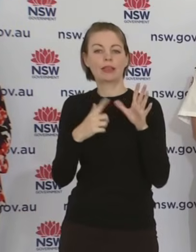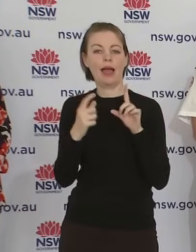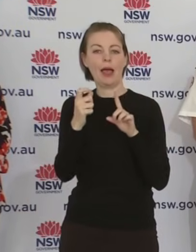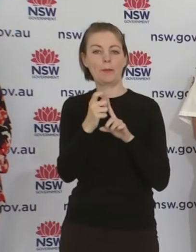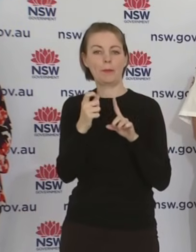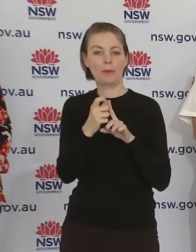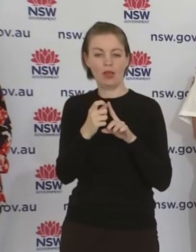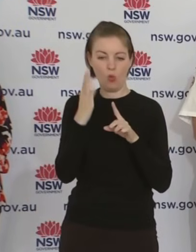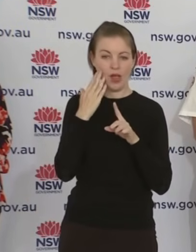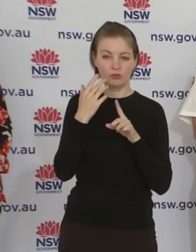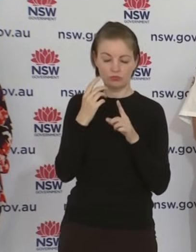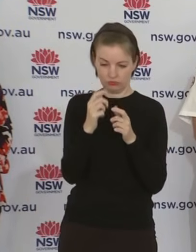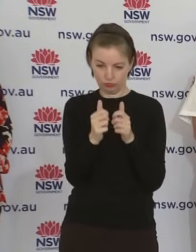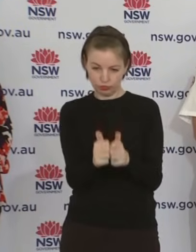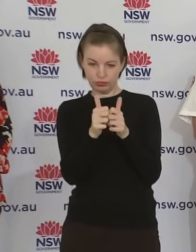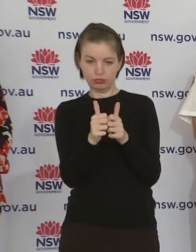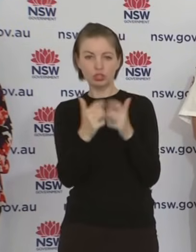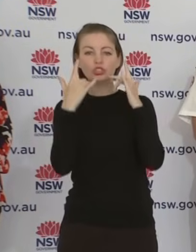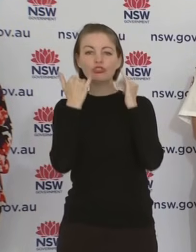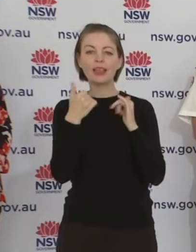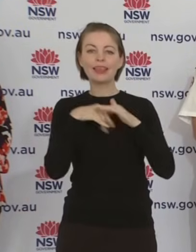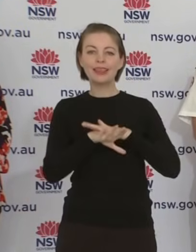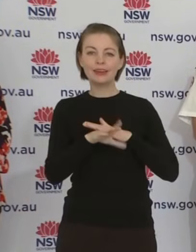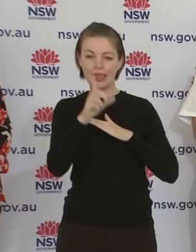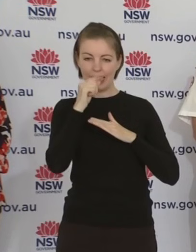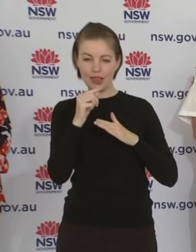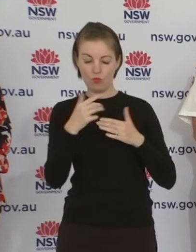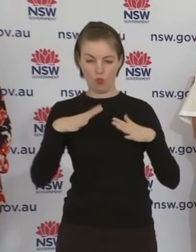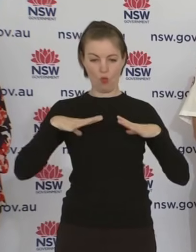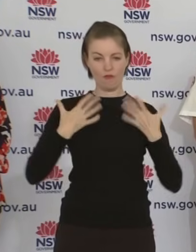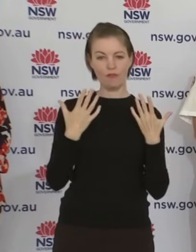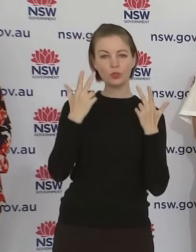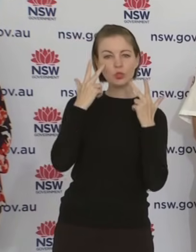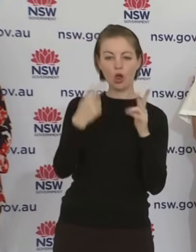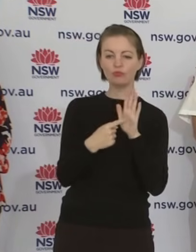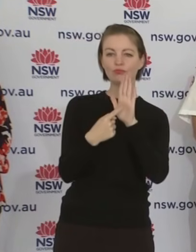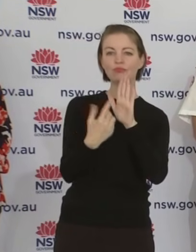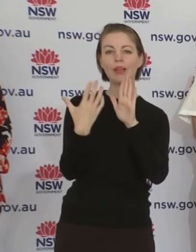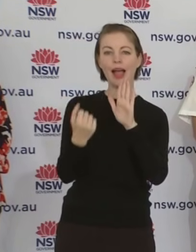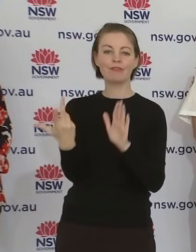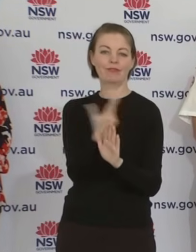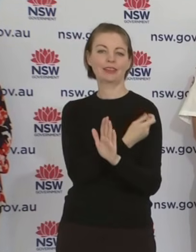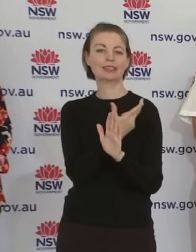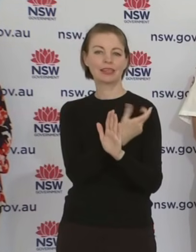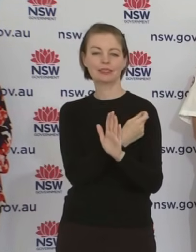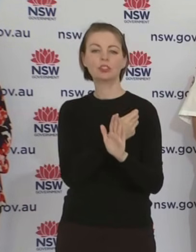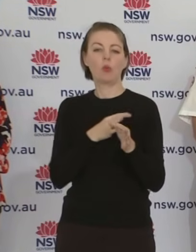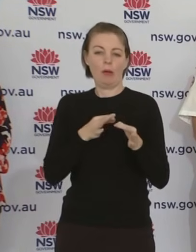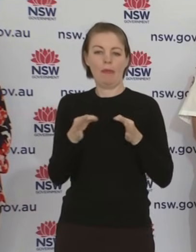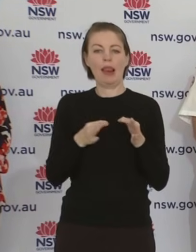effect, obviously in early to mid before we open up at 70% double dose, definitely in early October. But